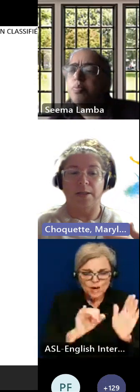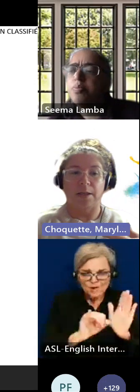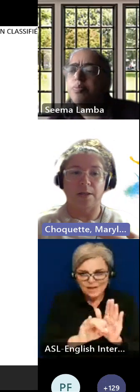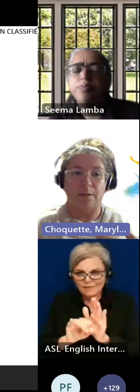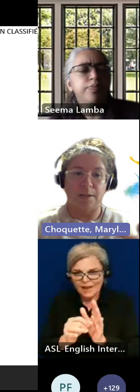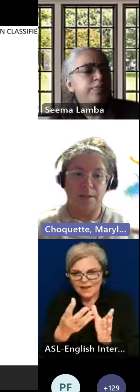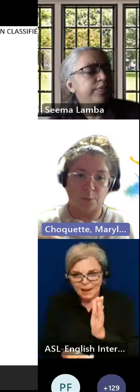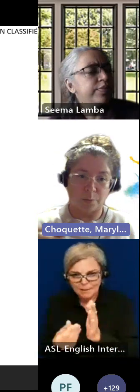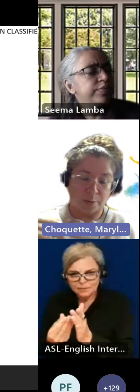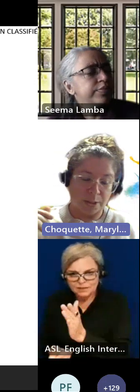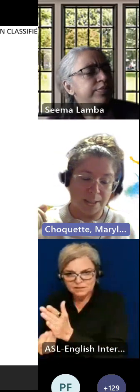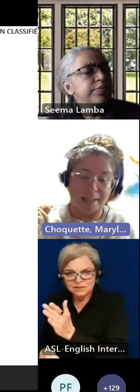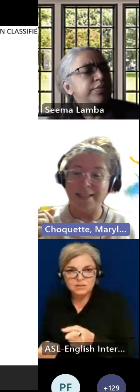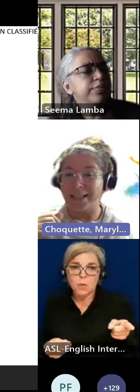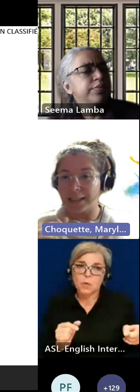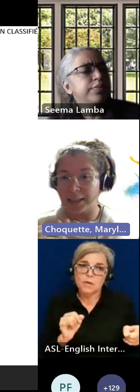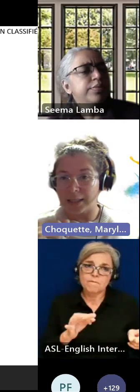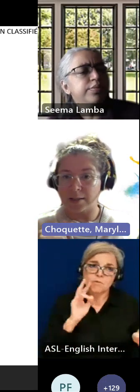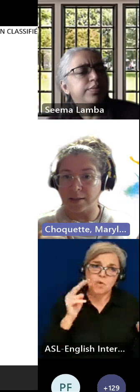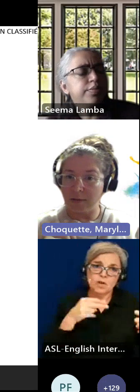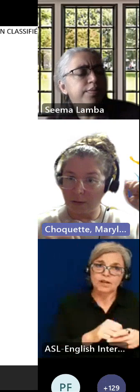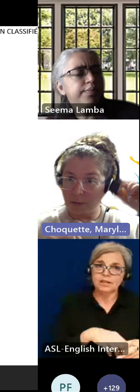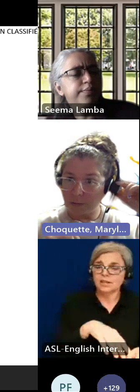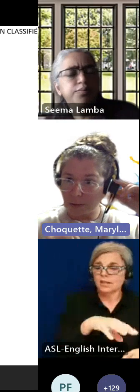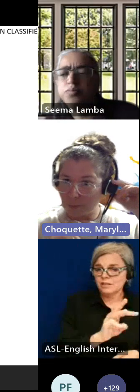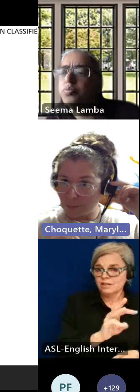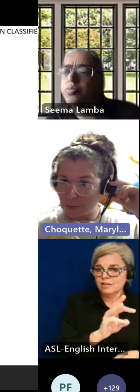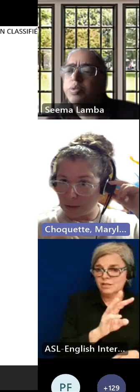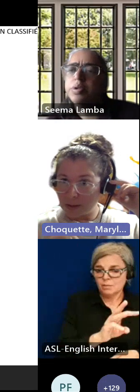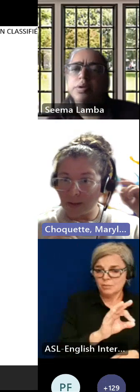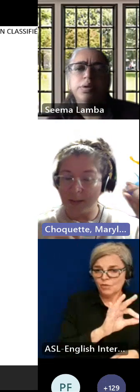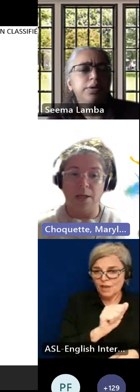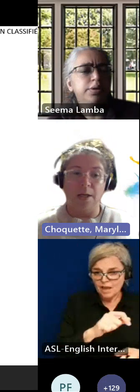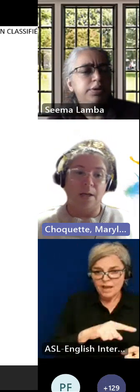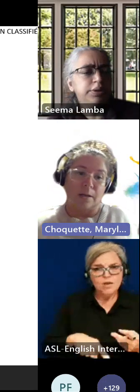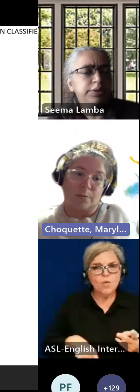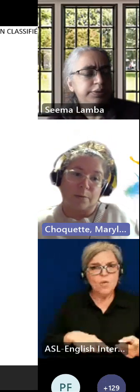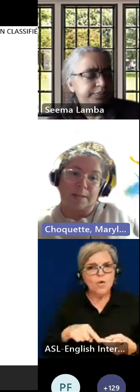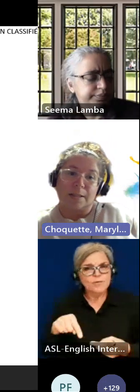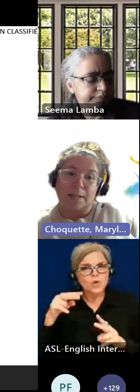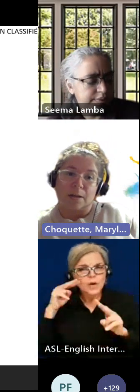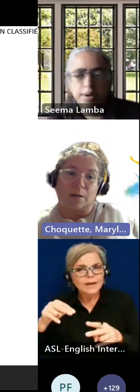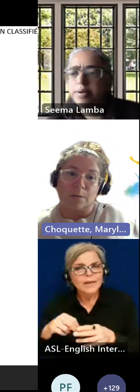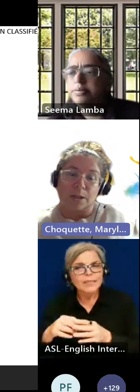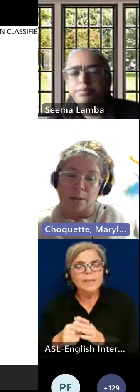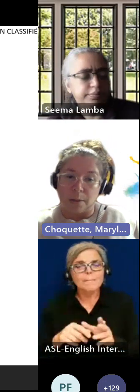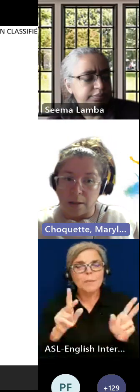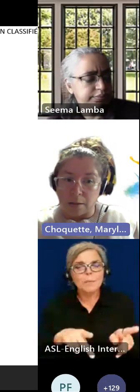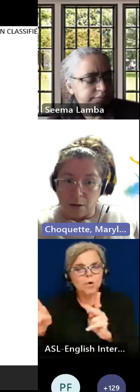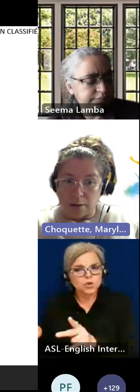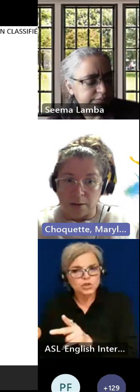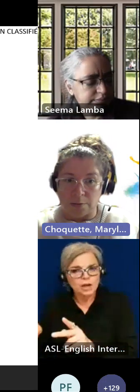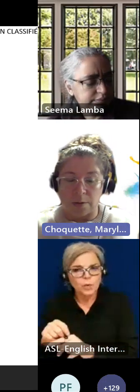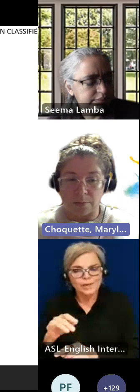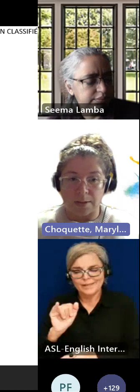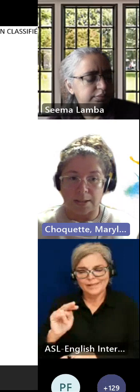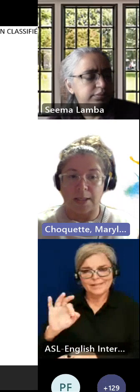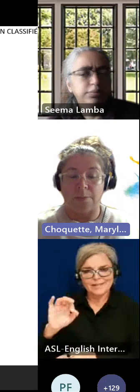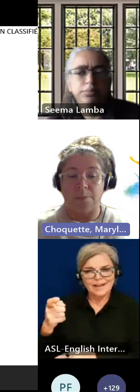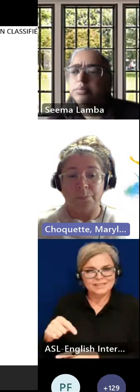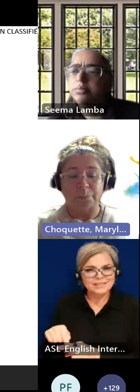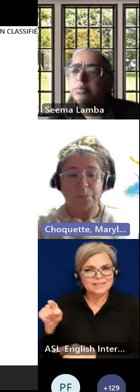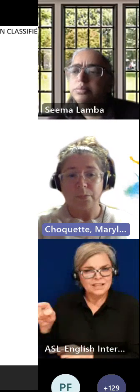that, looking at the disproportionality index that Dr. Nicholas presented along with Shamir and colleagues